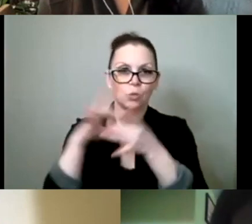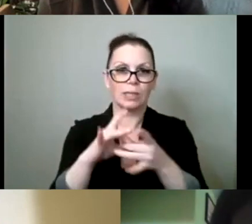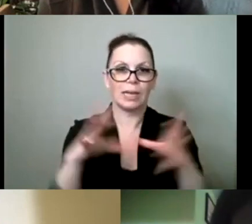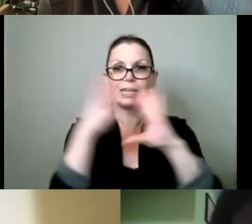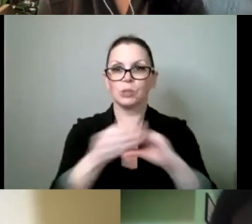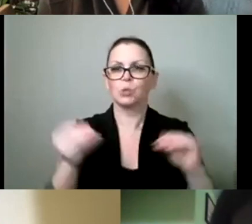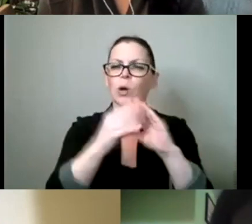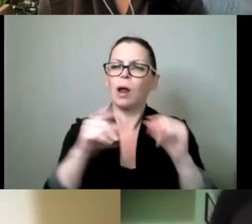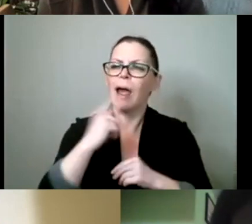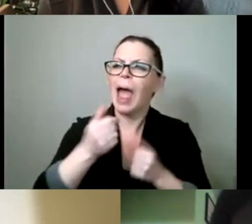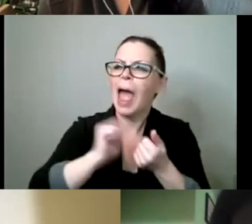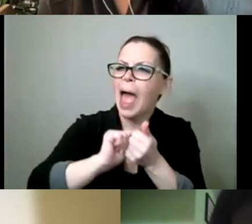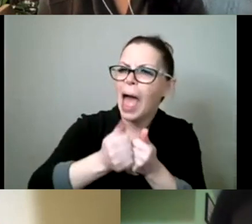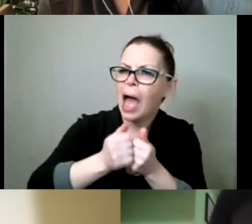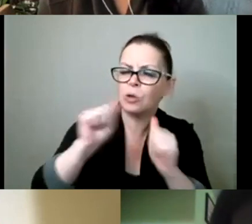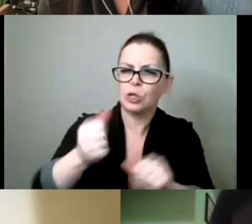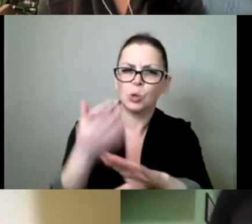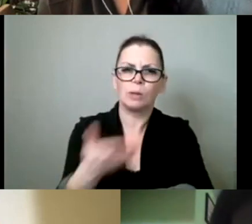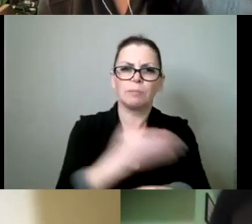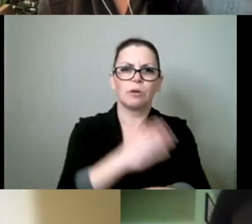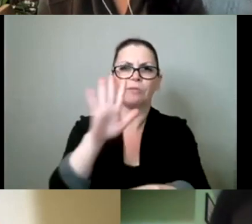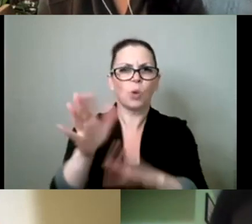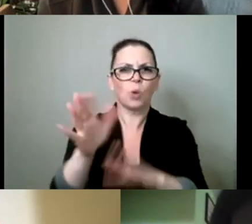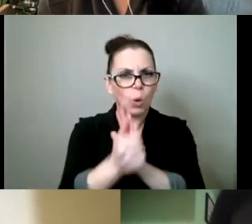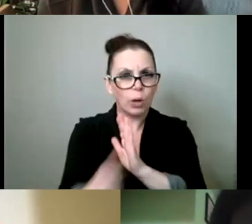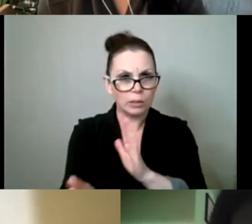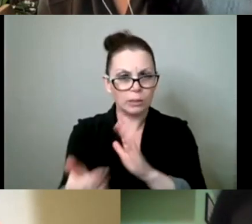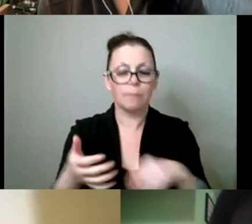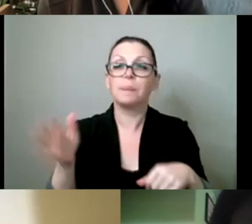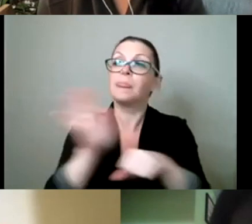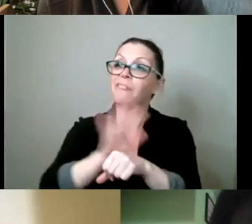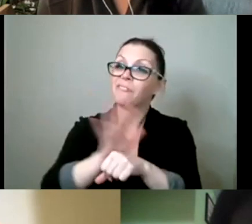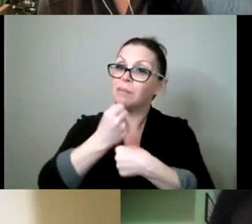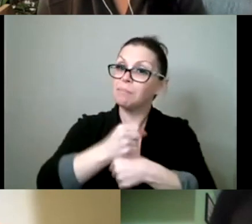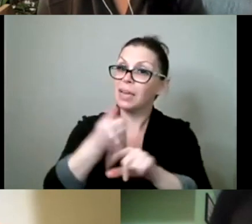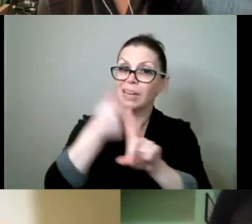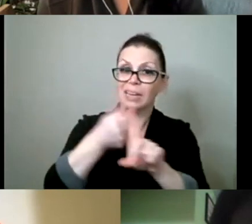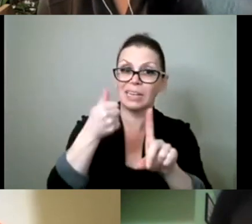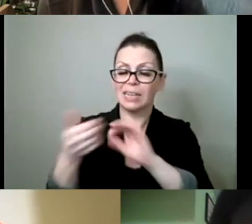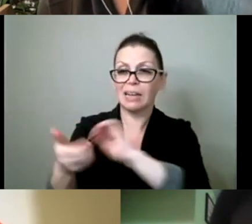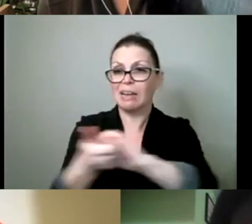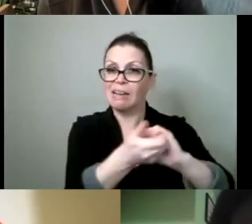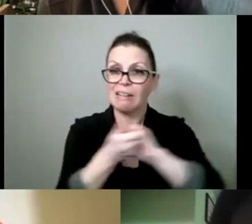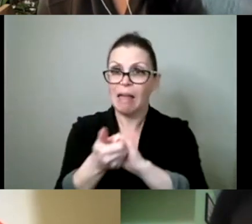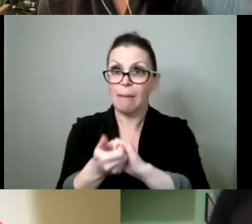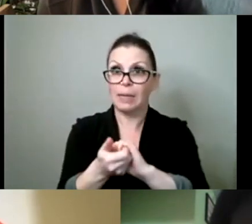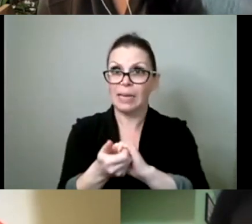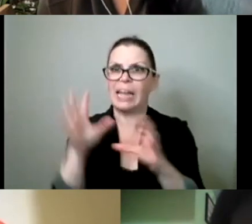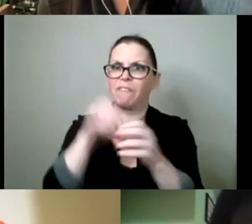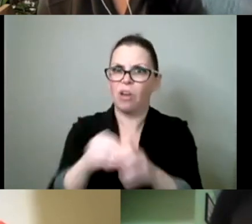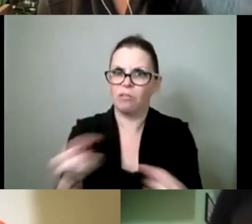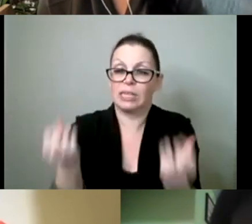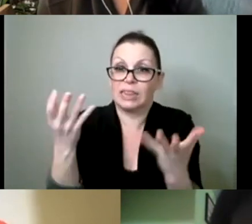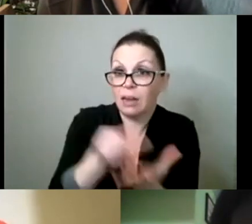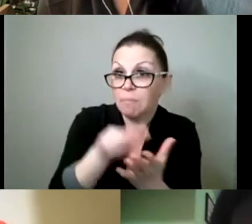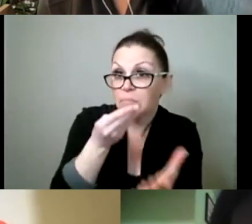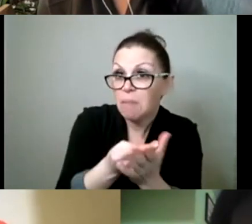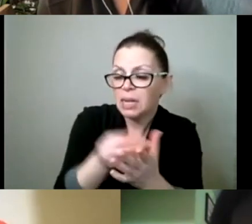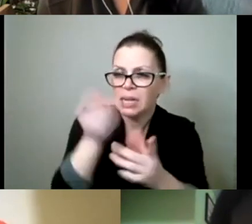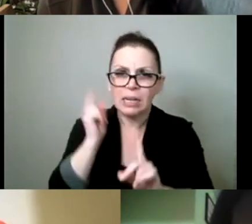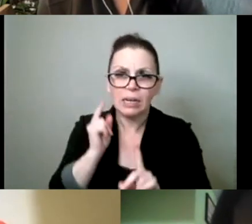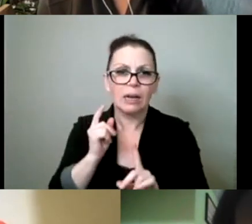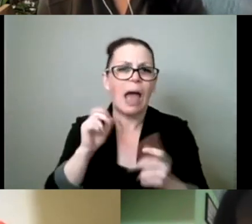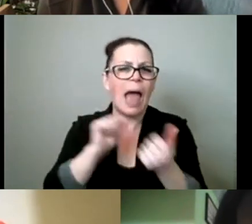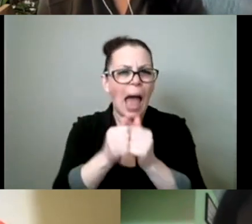your skills? So given that filmmaking is a collaborative, money-intensive endeavor, how were